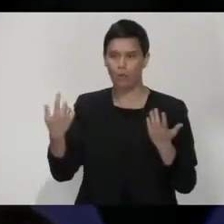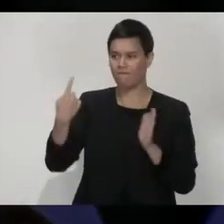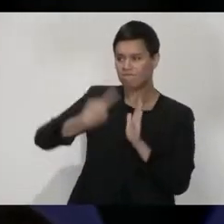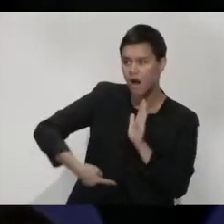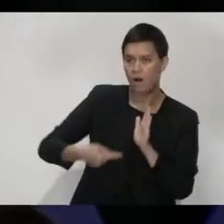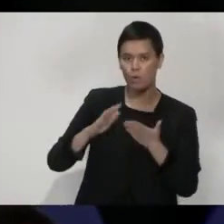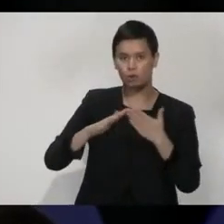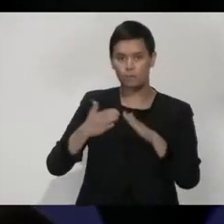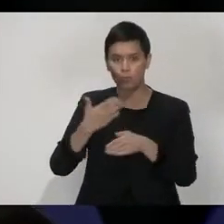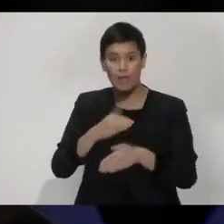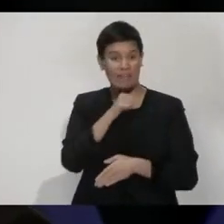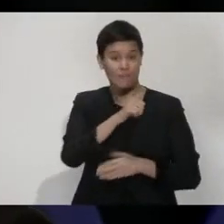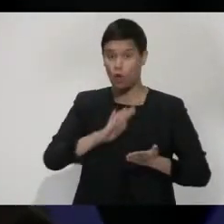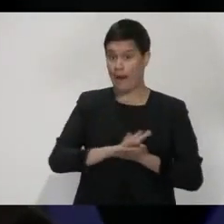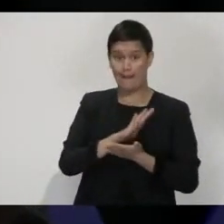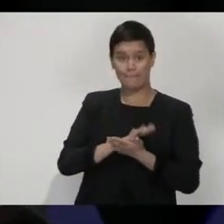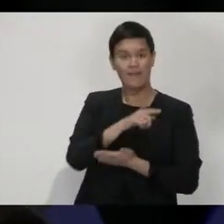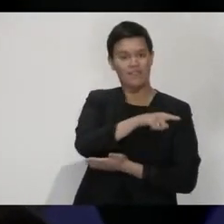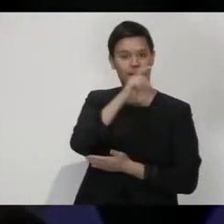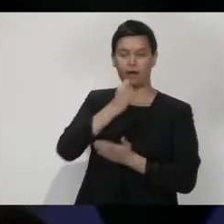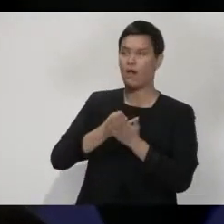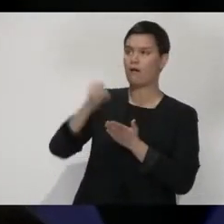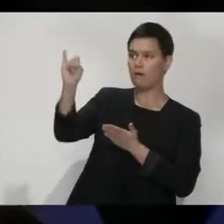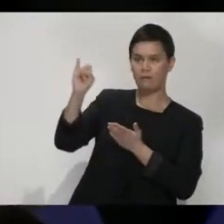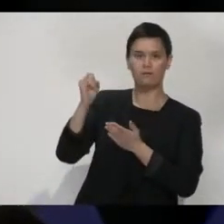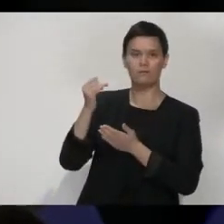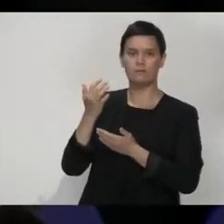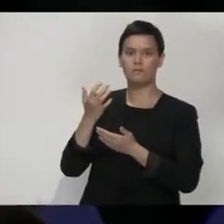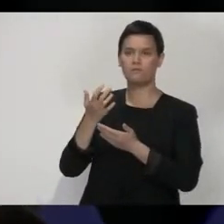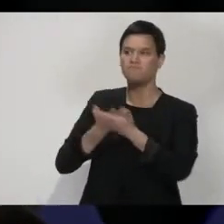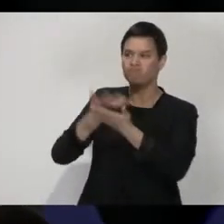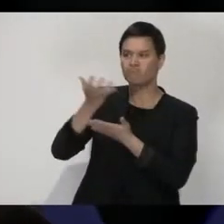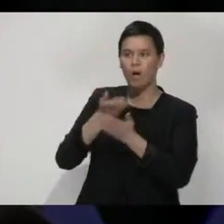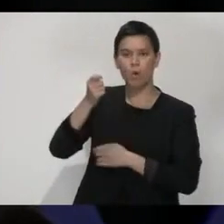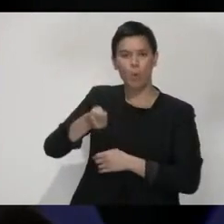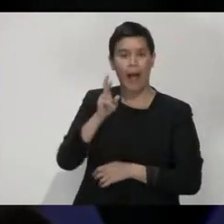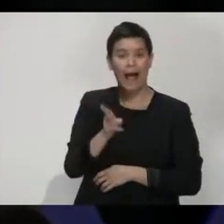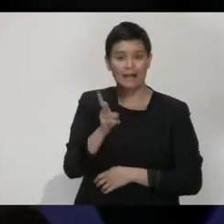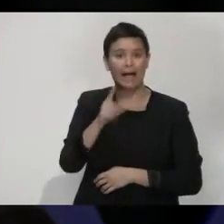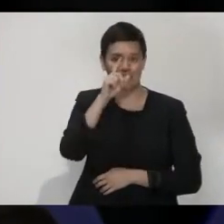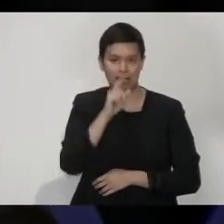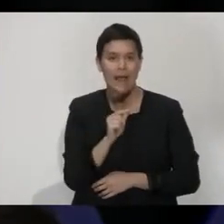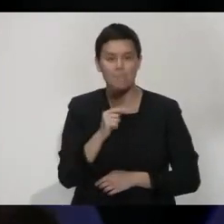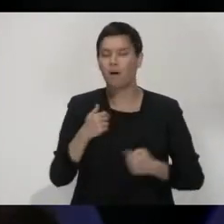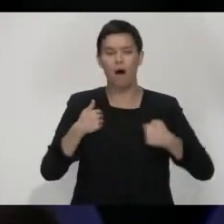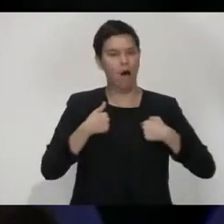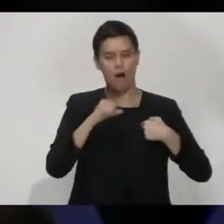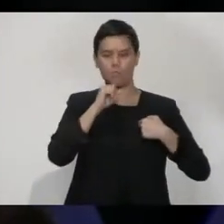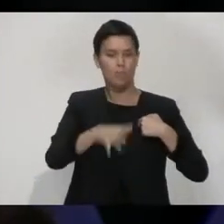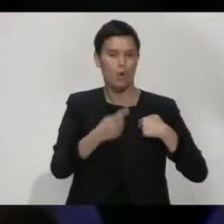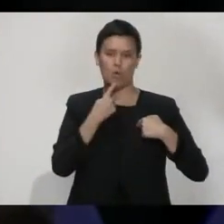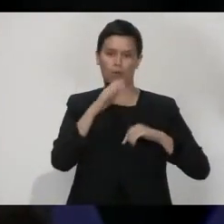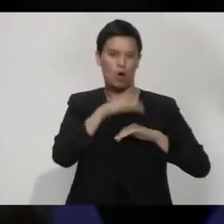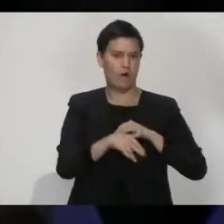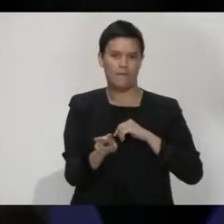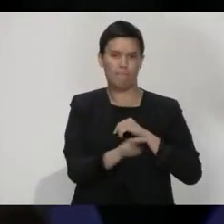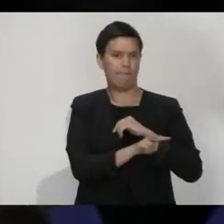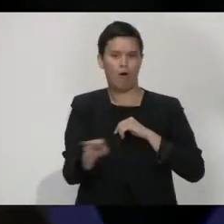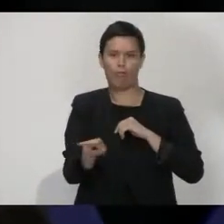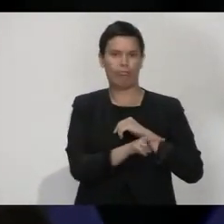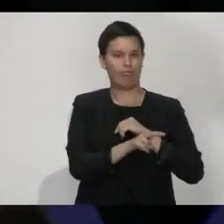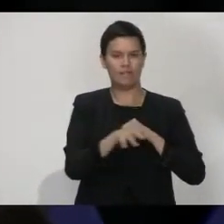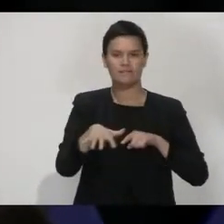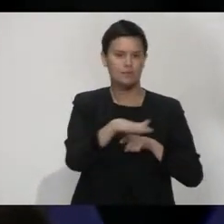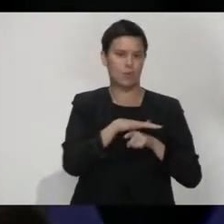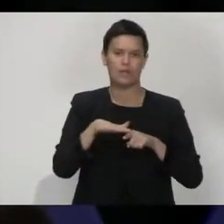to people about the fact that they do need to stay in their managed isolation facilities, but I'm simply not in a position to comment on the different